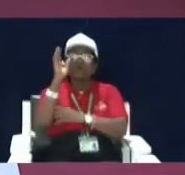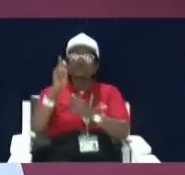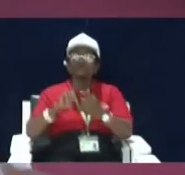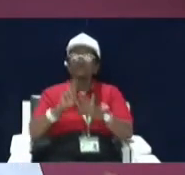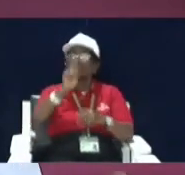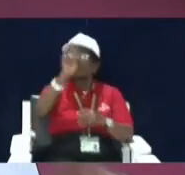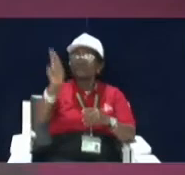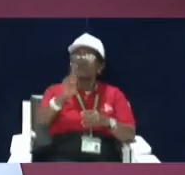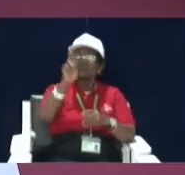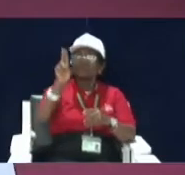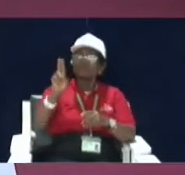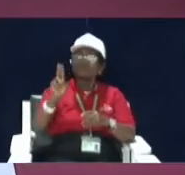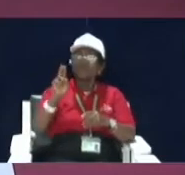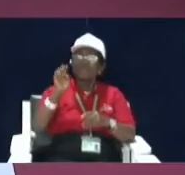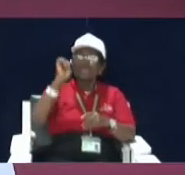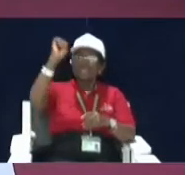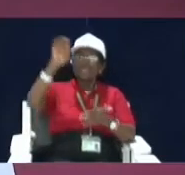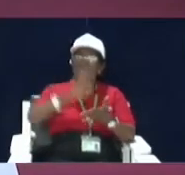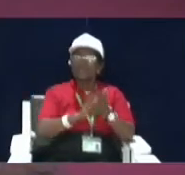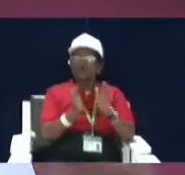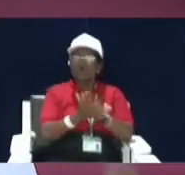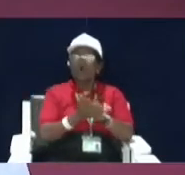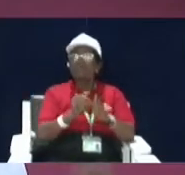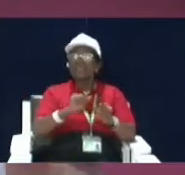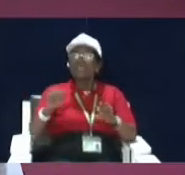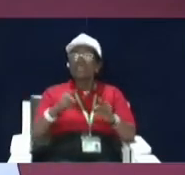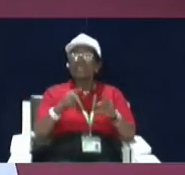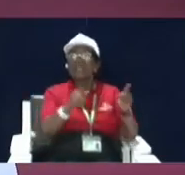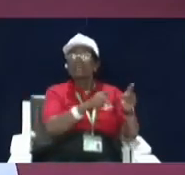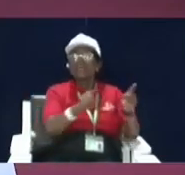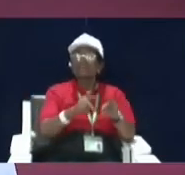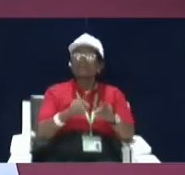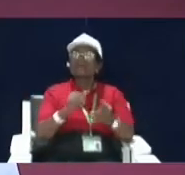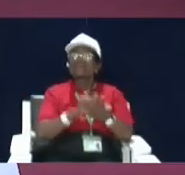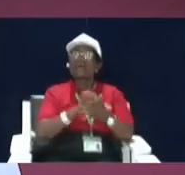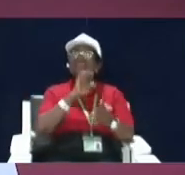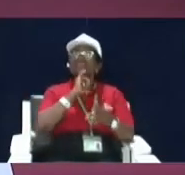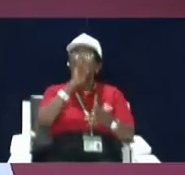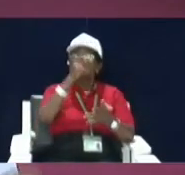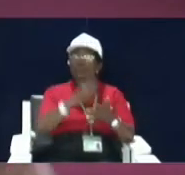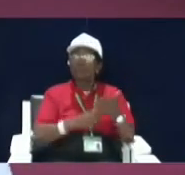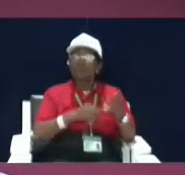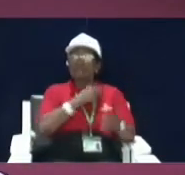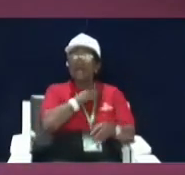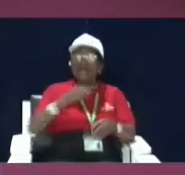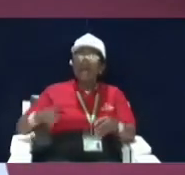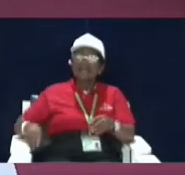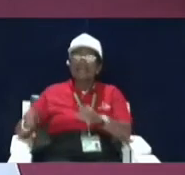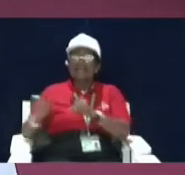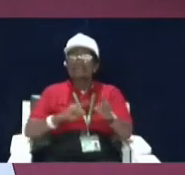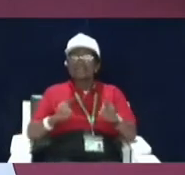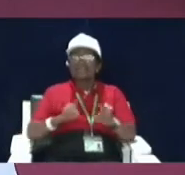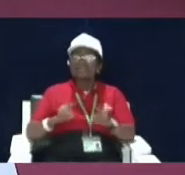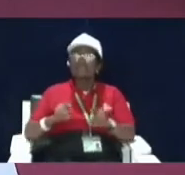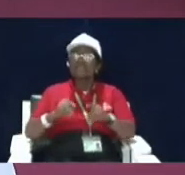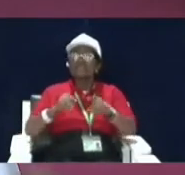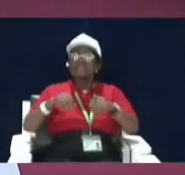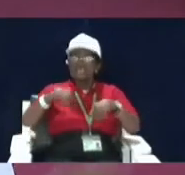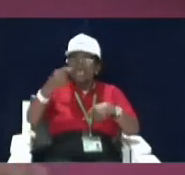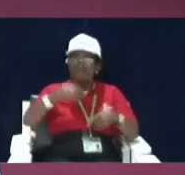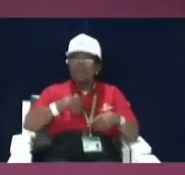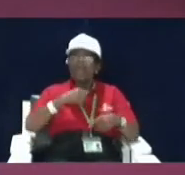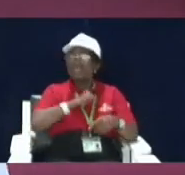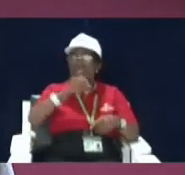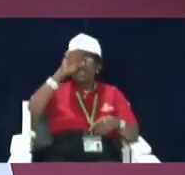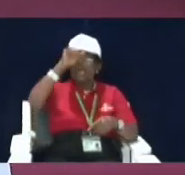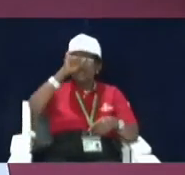He became a partner. That's what Hannah did. Give me a son and I give him back to you. I